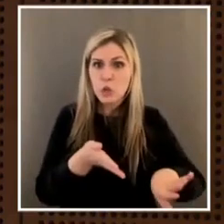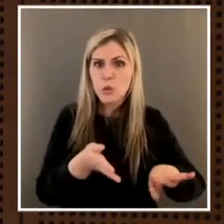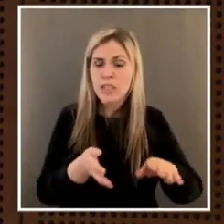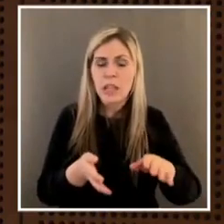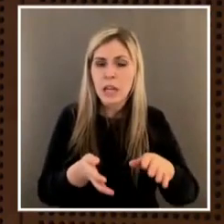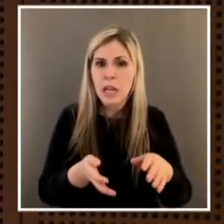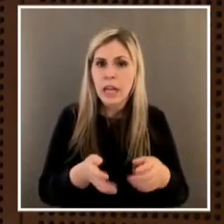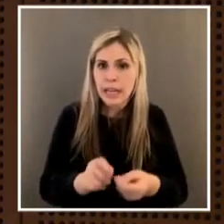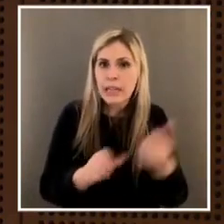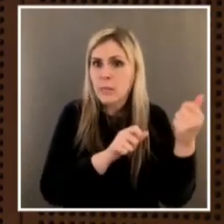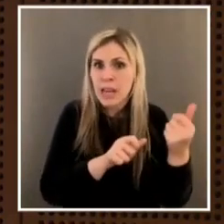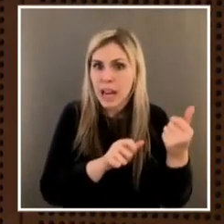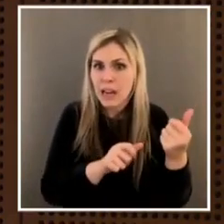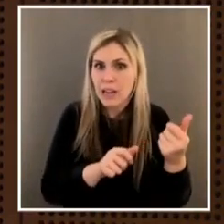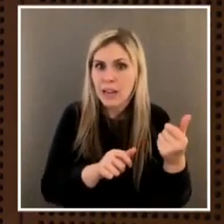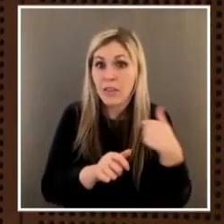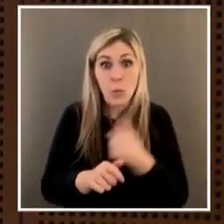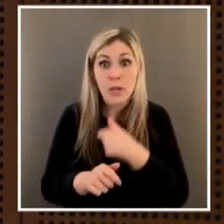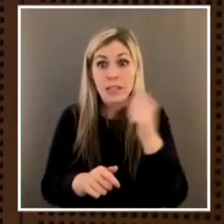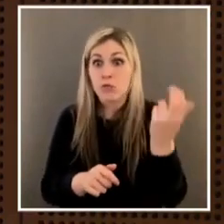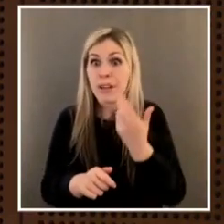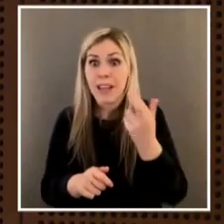a microaggression.